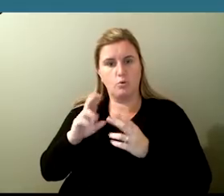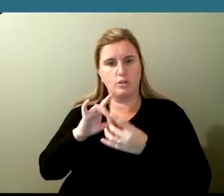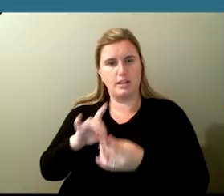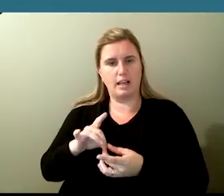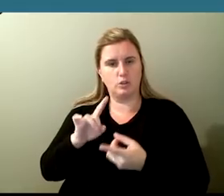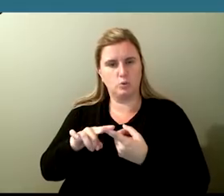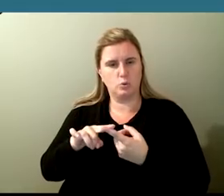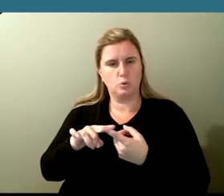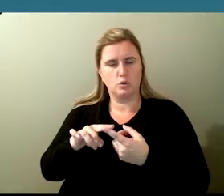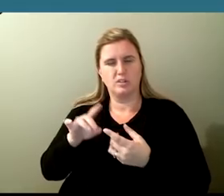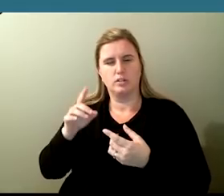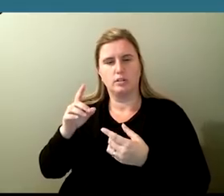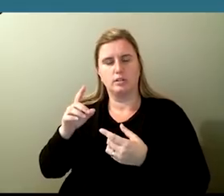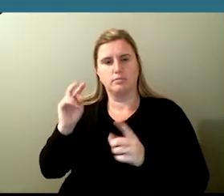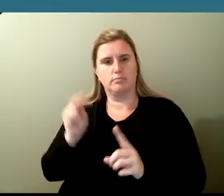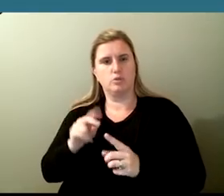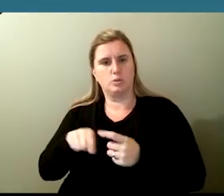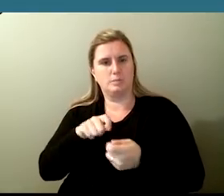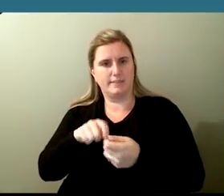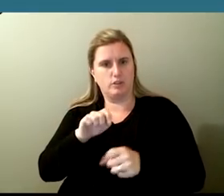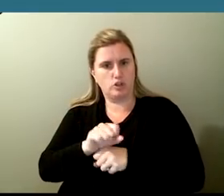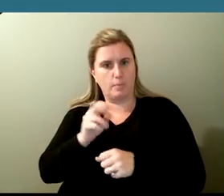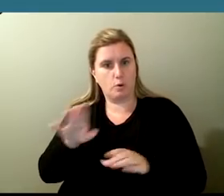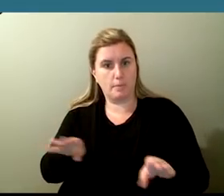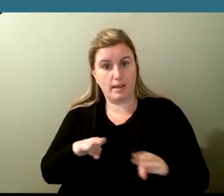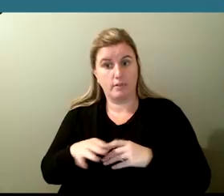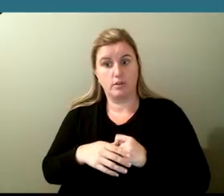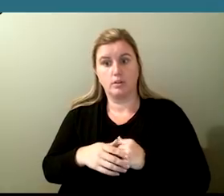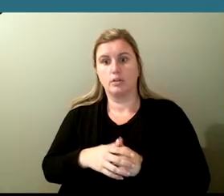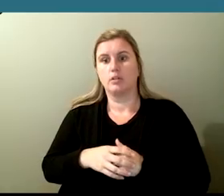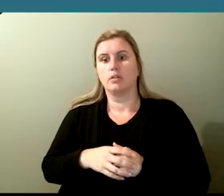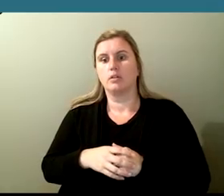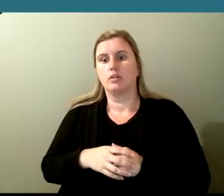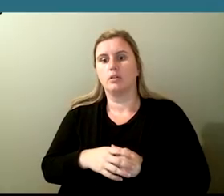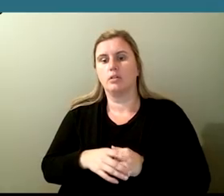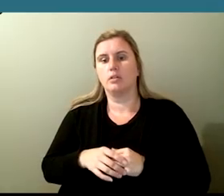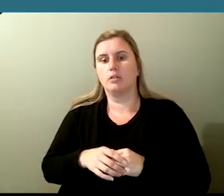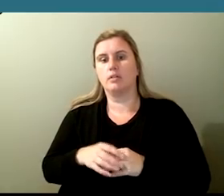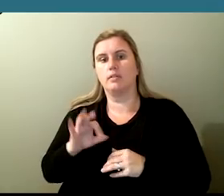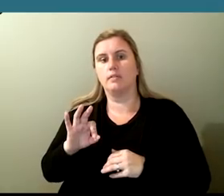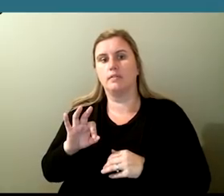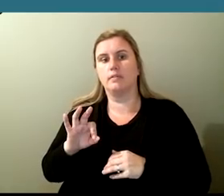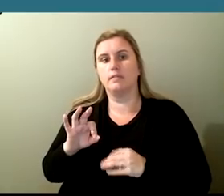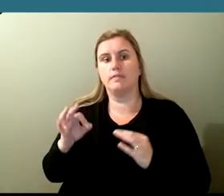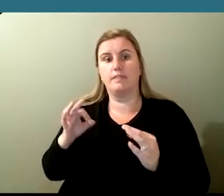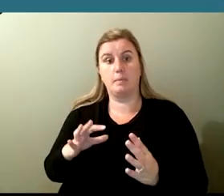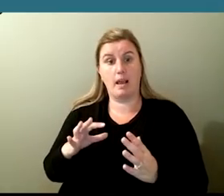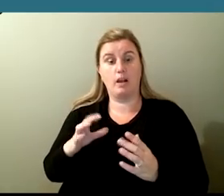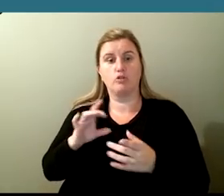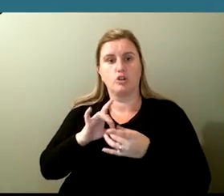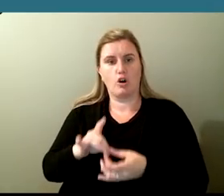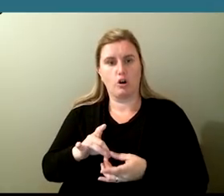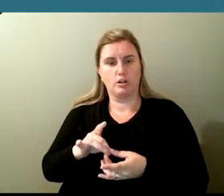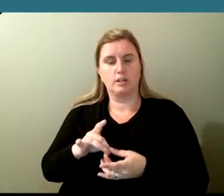to a specific job or target behavior, and provide feedback regarding or